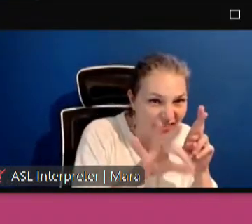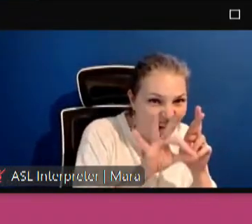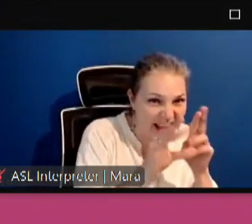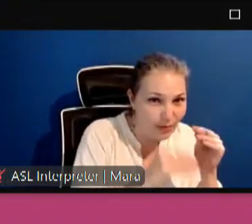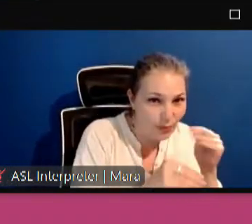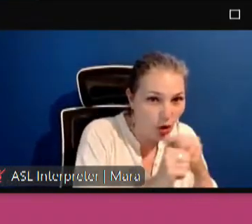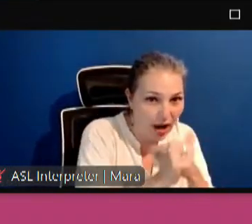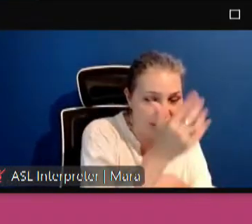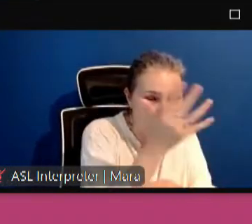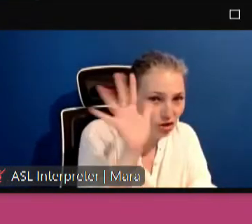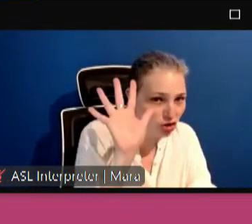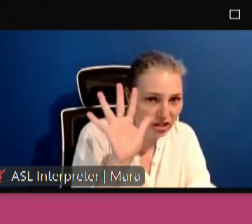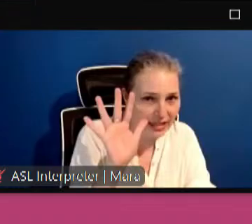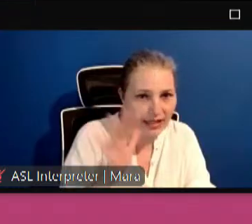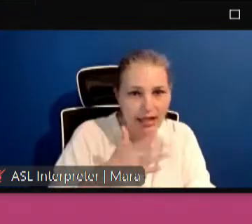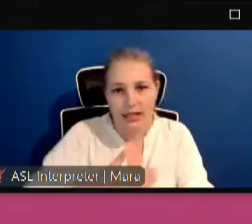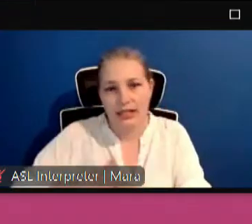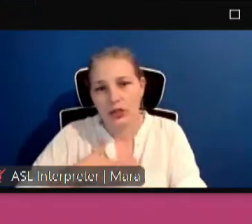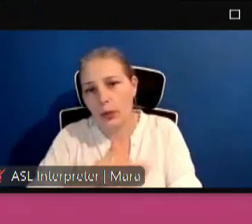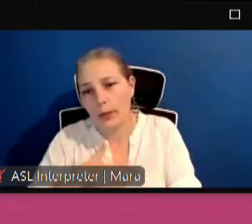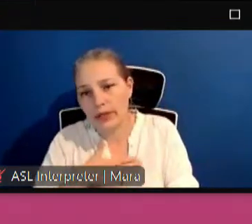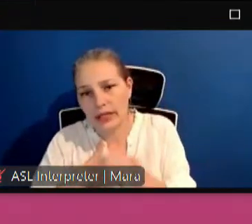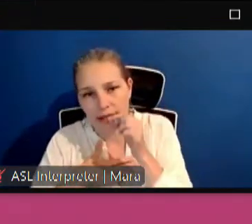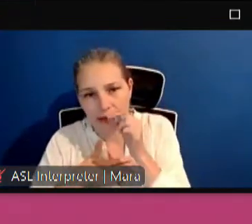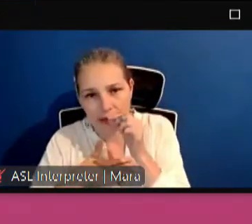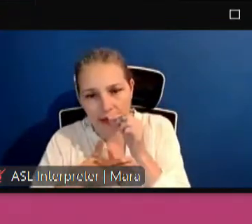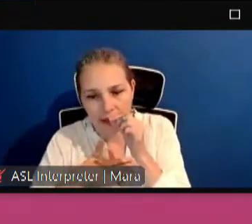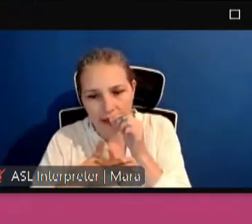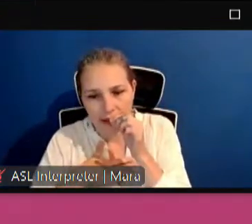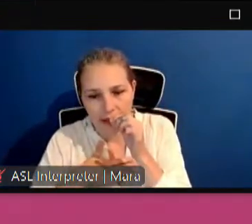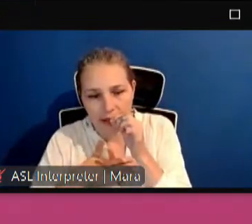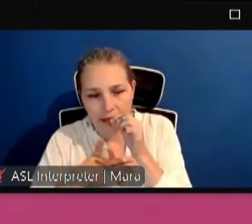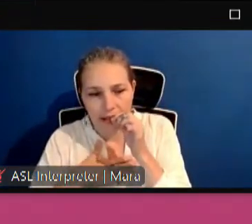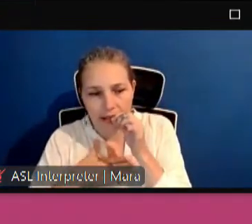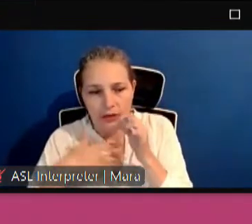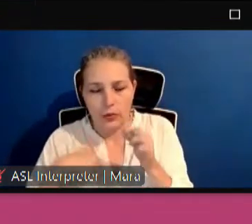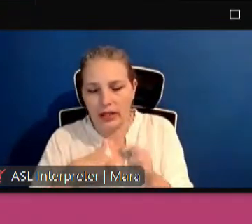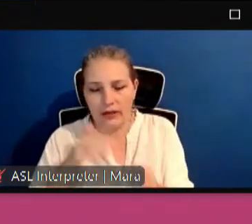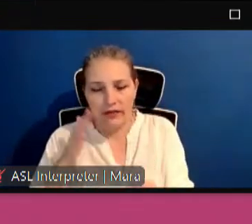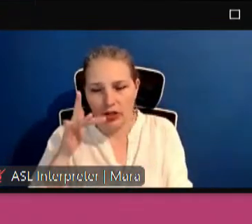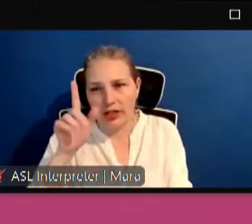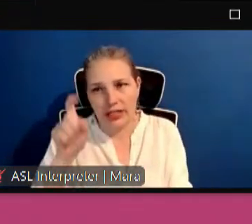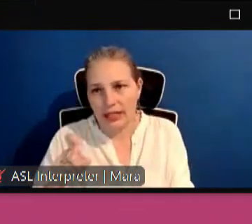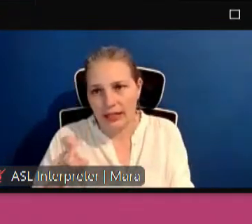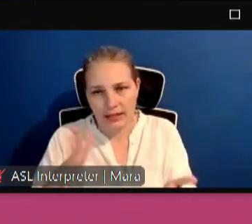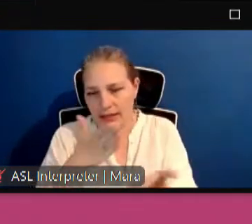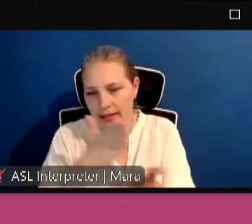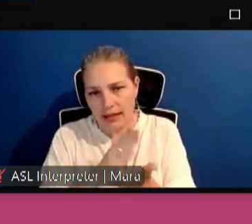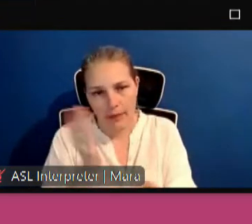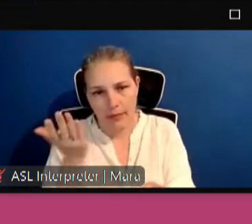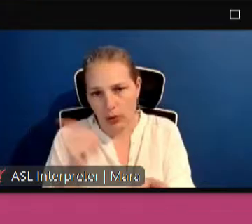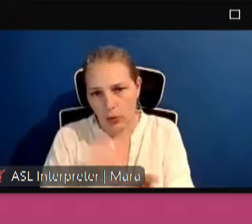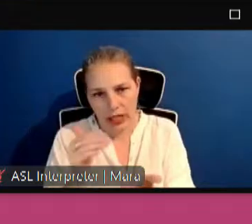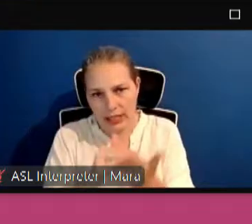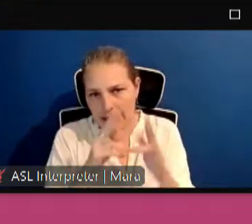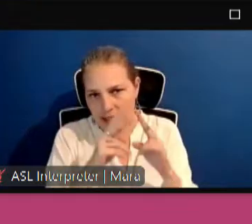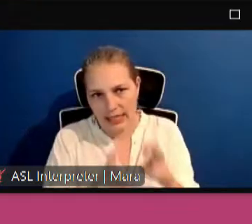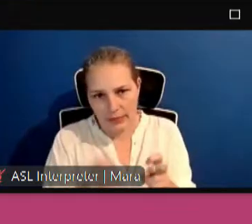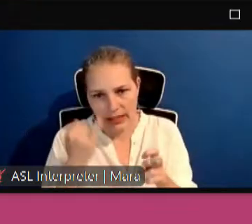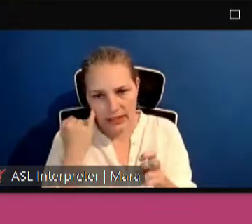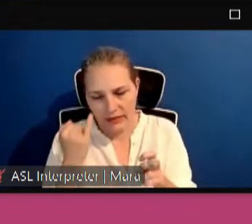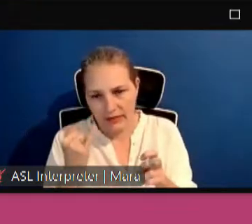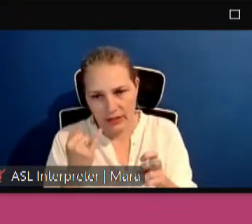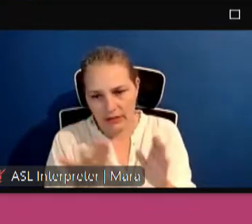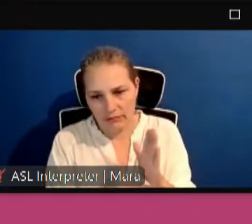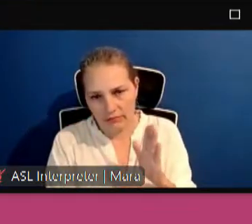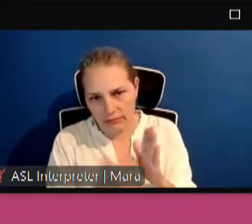So please just, at some point we have to kind of stop the reassessments. And then lastly, I'll just